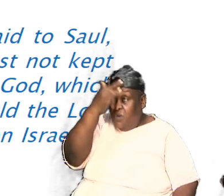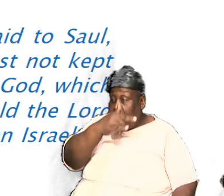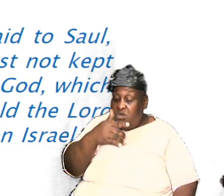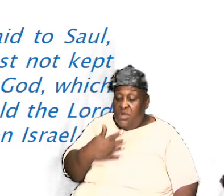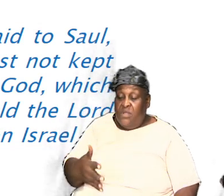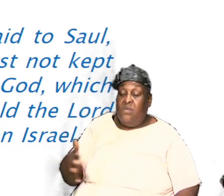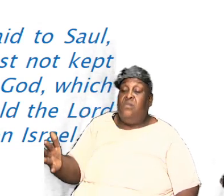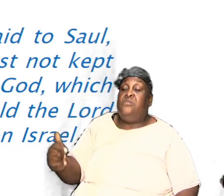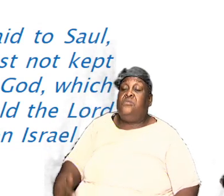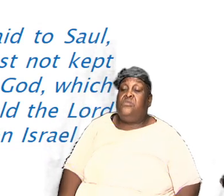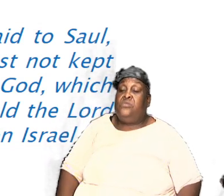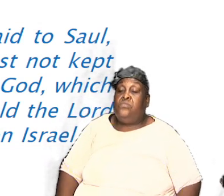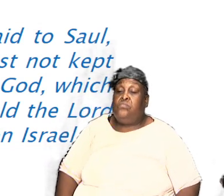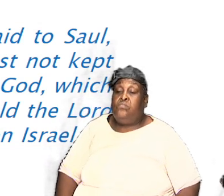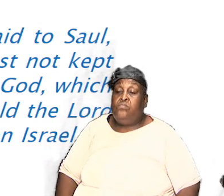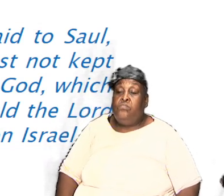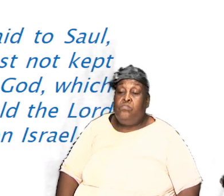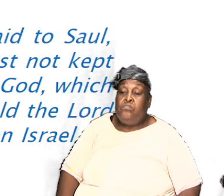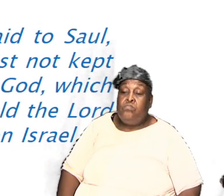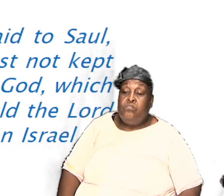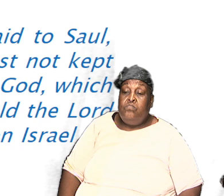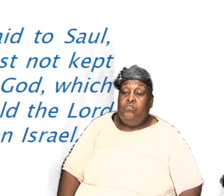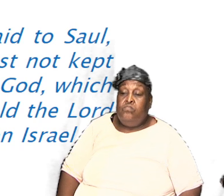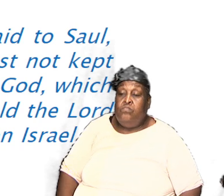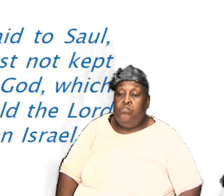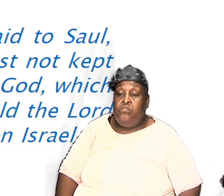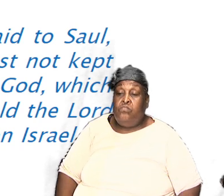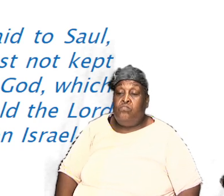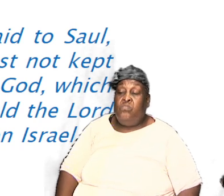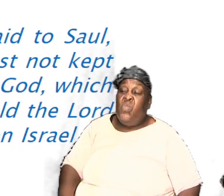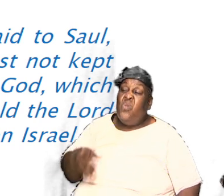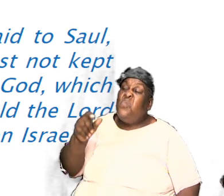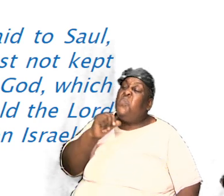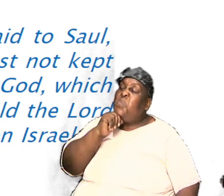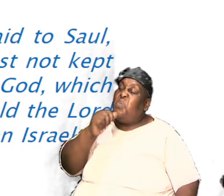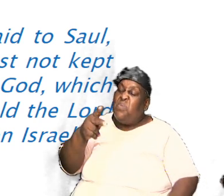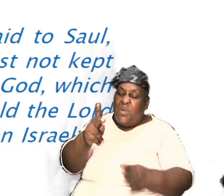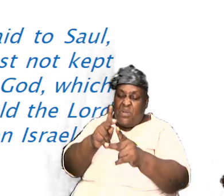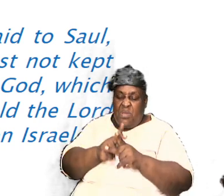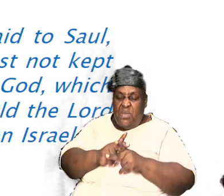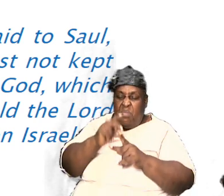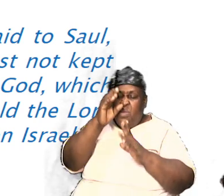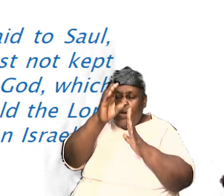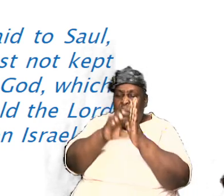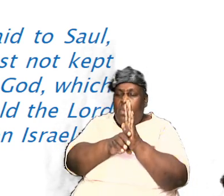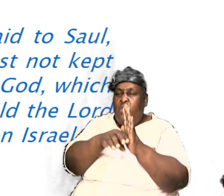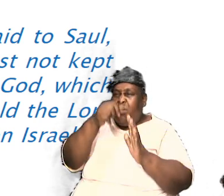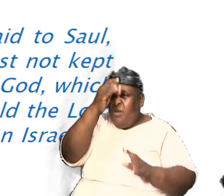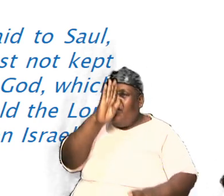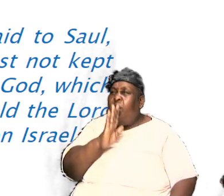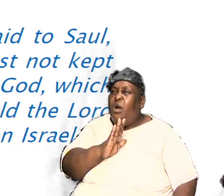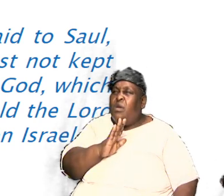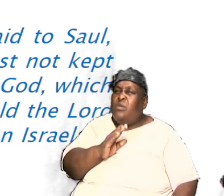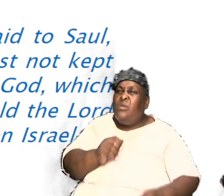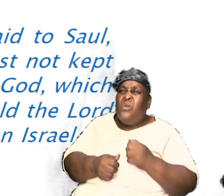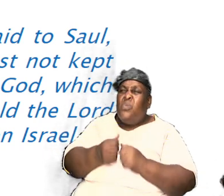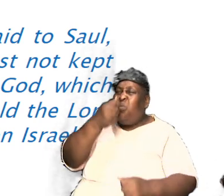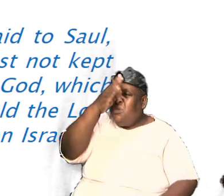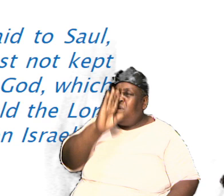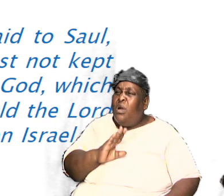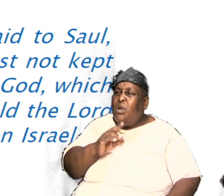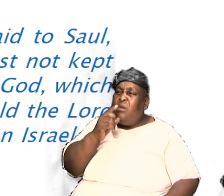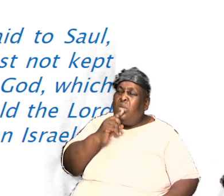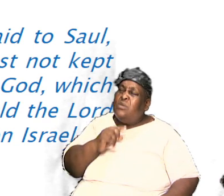Thou hast done foolishly. Thou hast not kept the commandment of the Lord thy God, which He commands